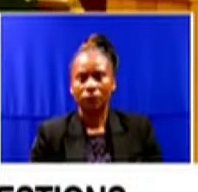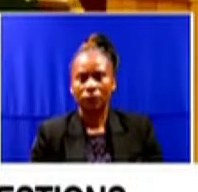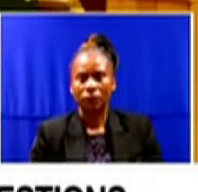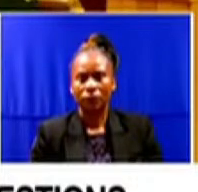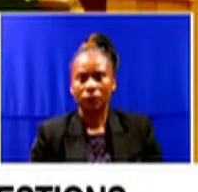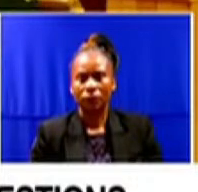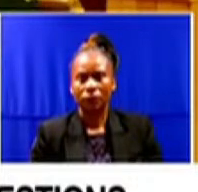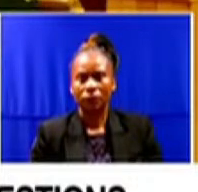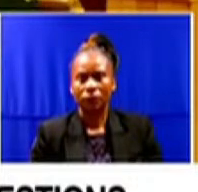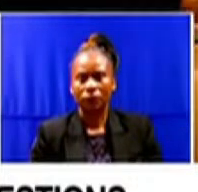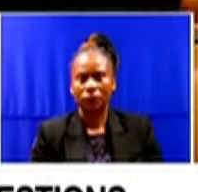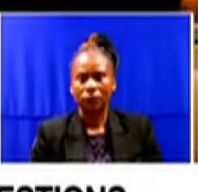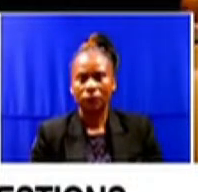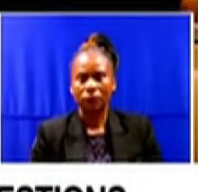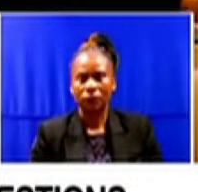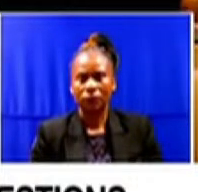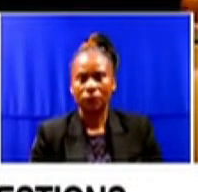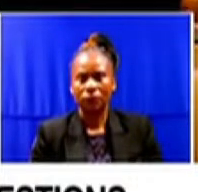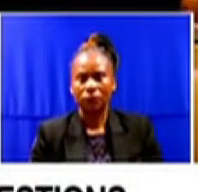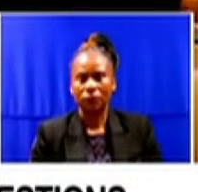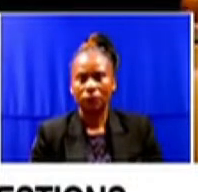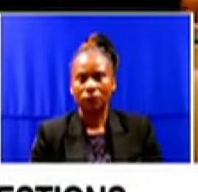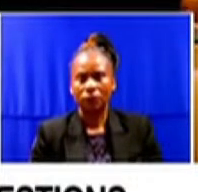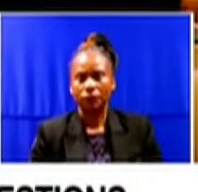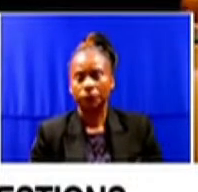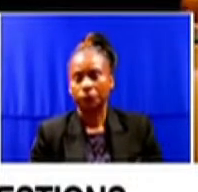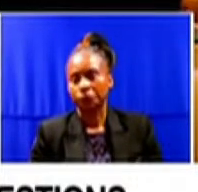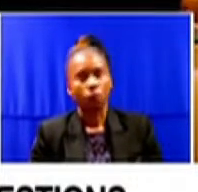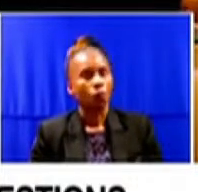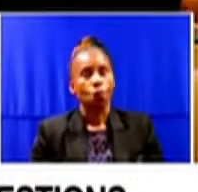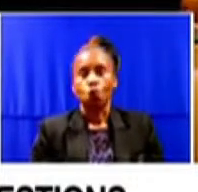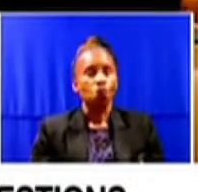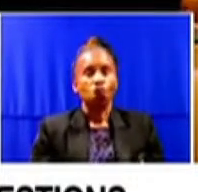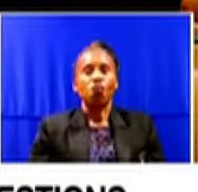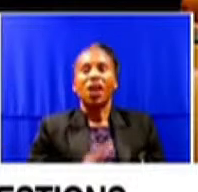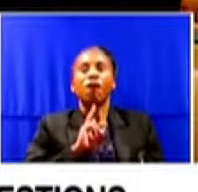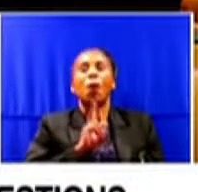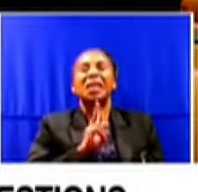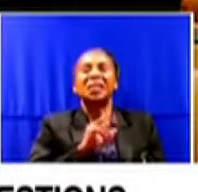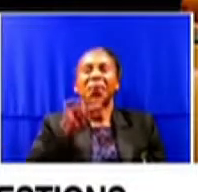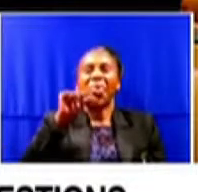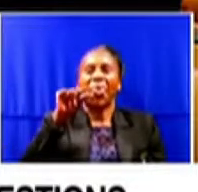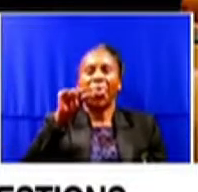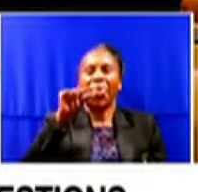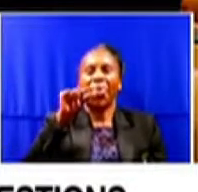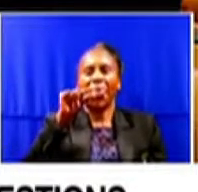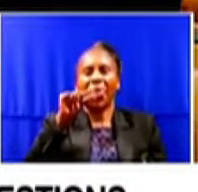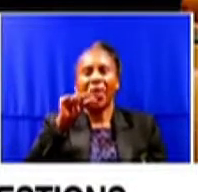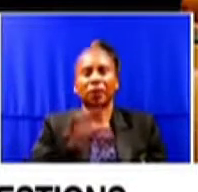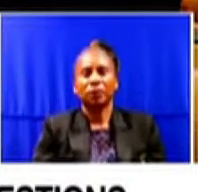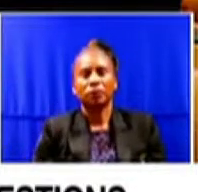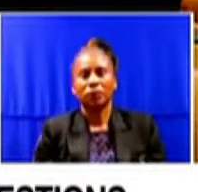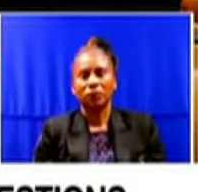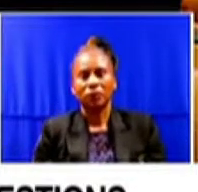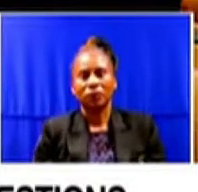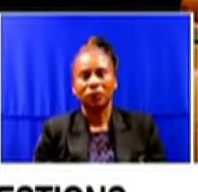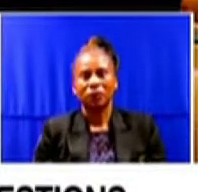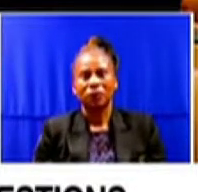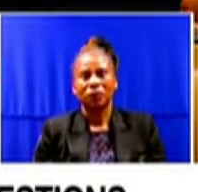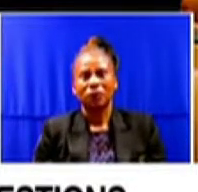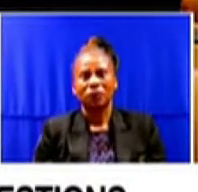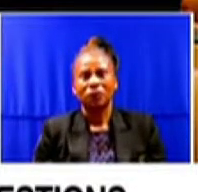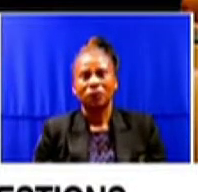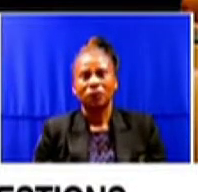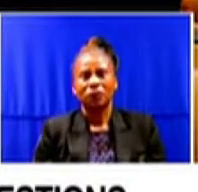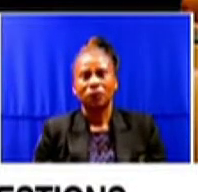50 billion rands to vaccinate 67% of the population, which is the herd immunity. But the National Treasury